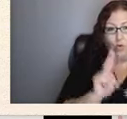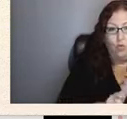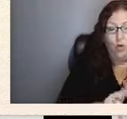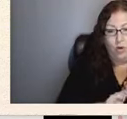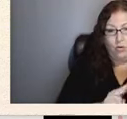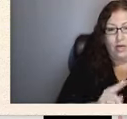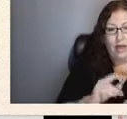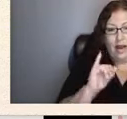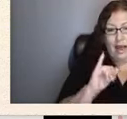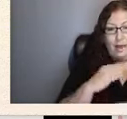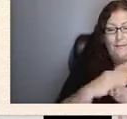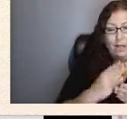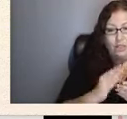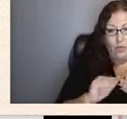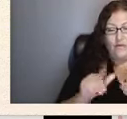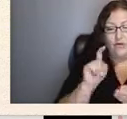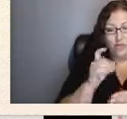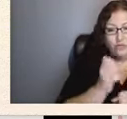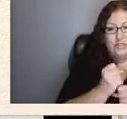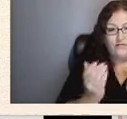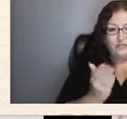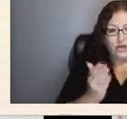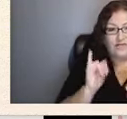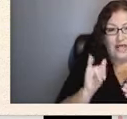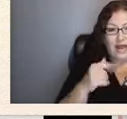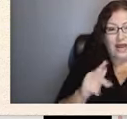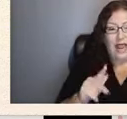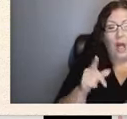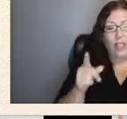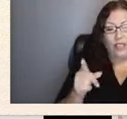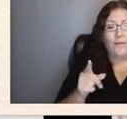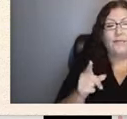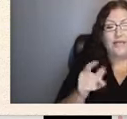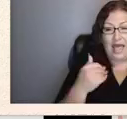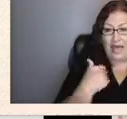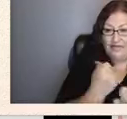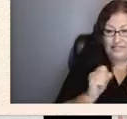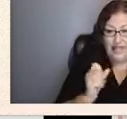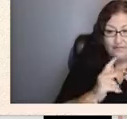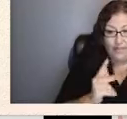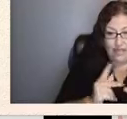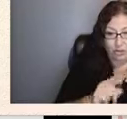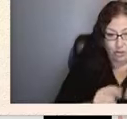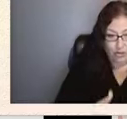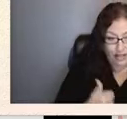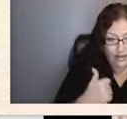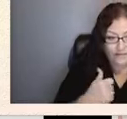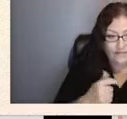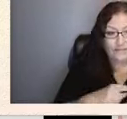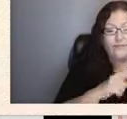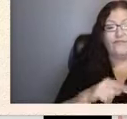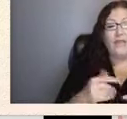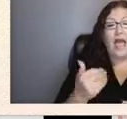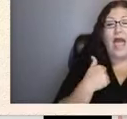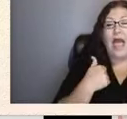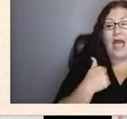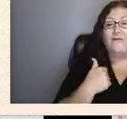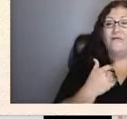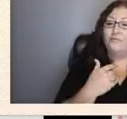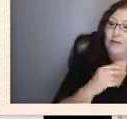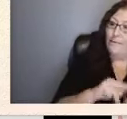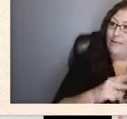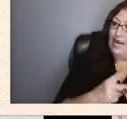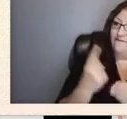should receive services that enable them to have a safe place to live, have a meaningful day